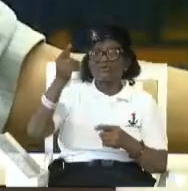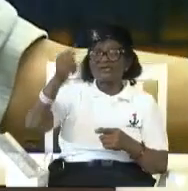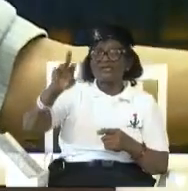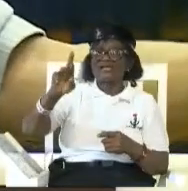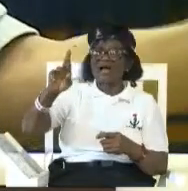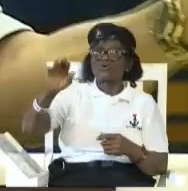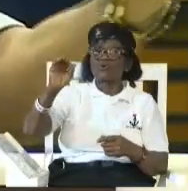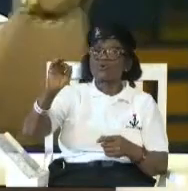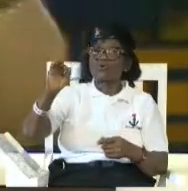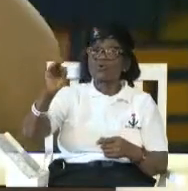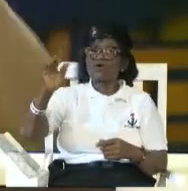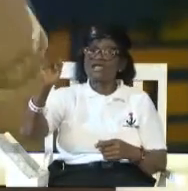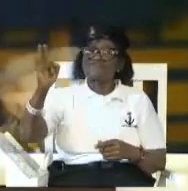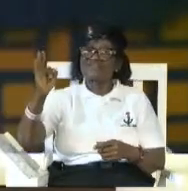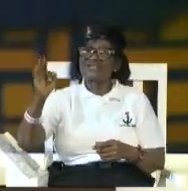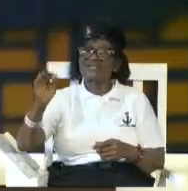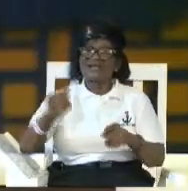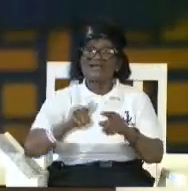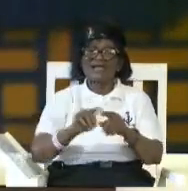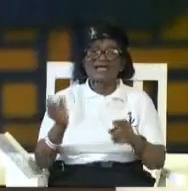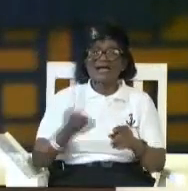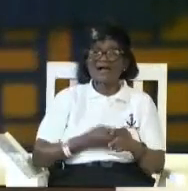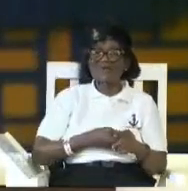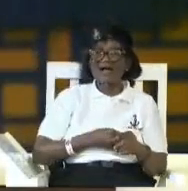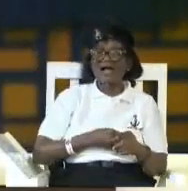Like our auditorium here.